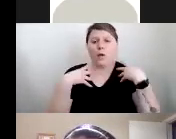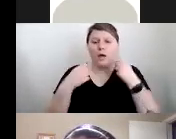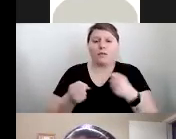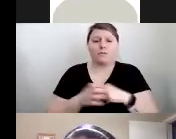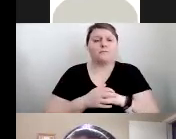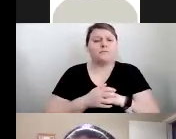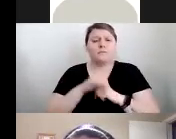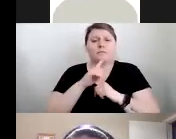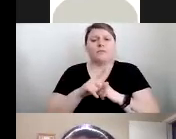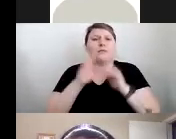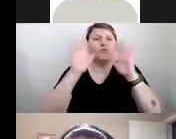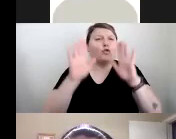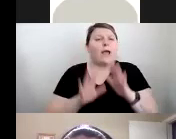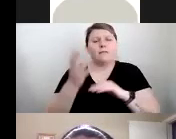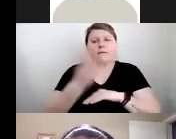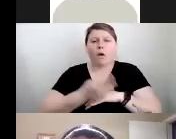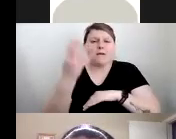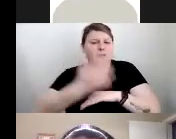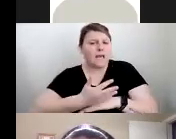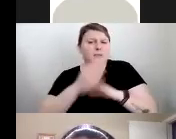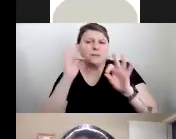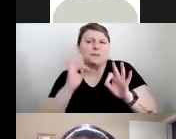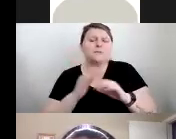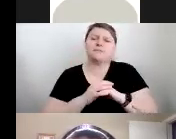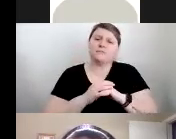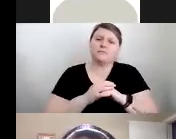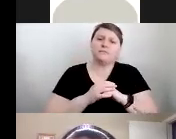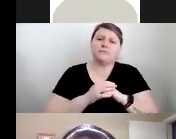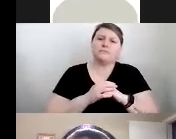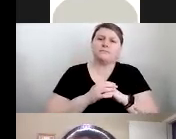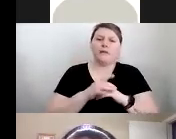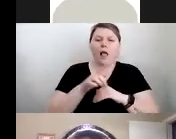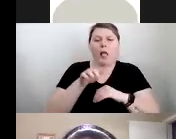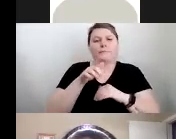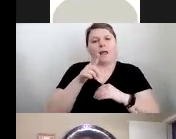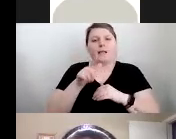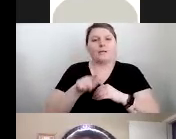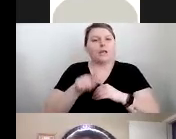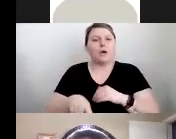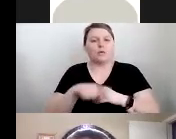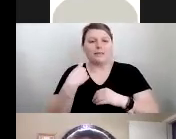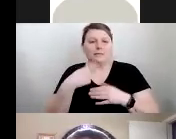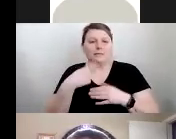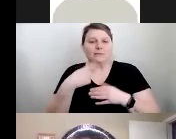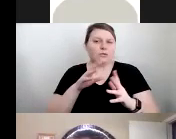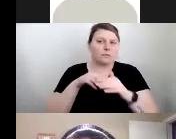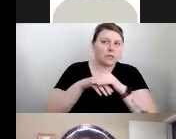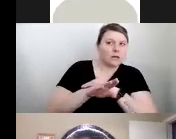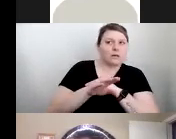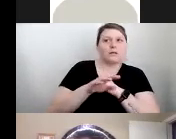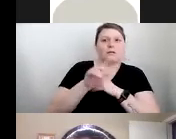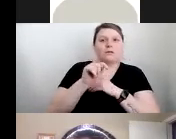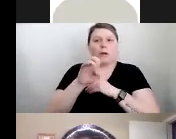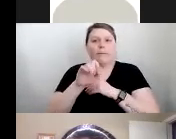great 4 or 5 days. And it's kind of a low pressure way to introduce yourself to tropical medicine. Nobody's going to come up and